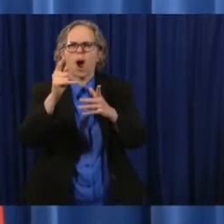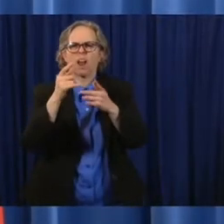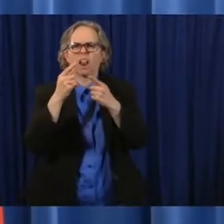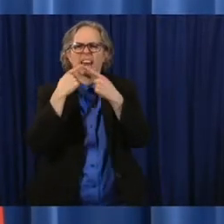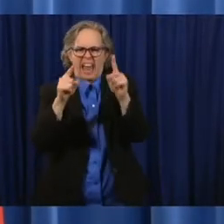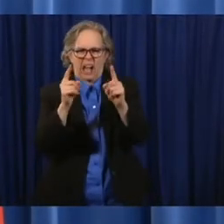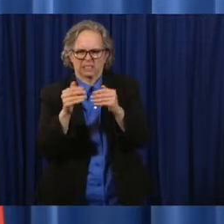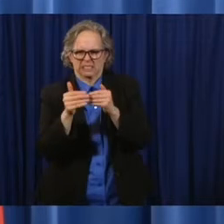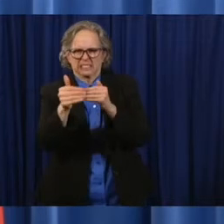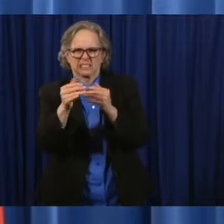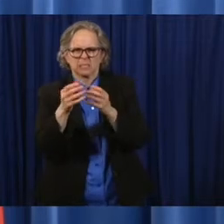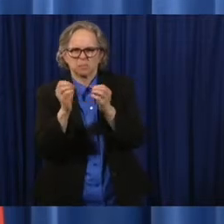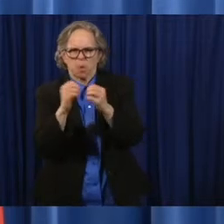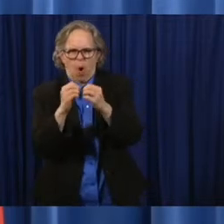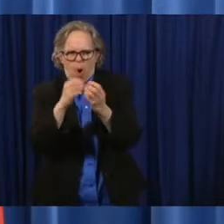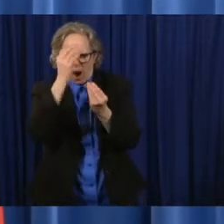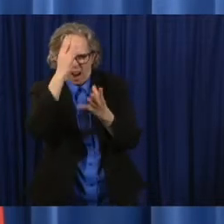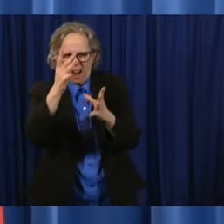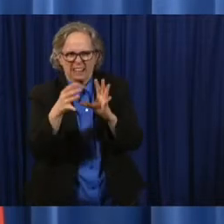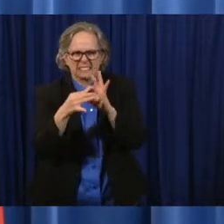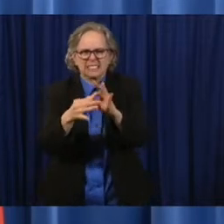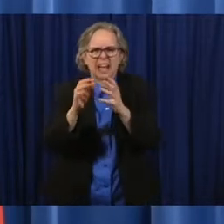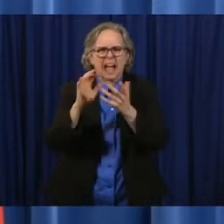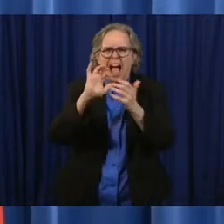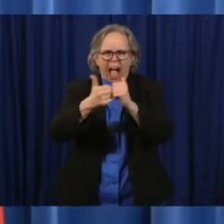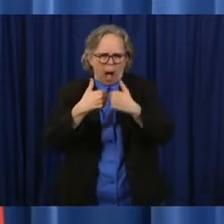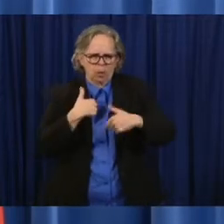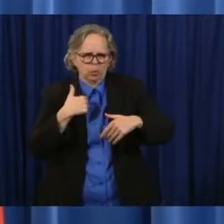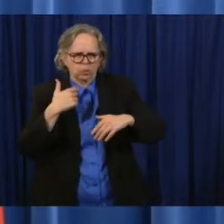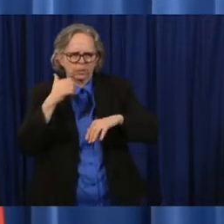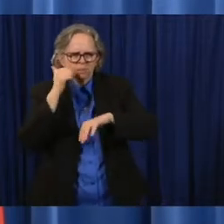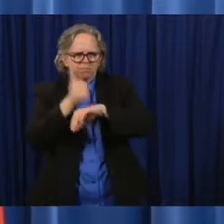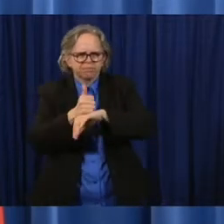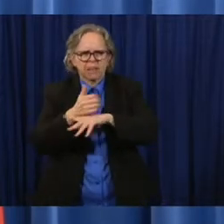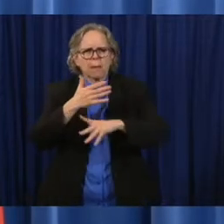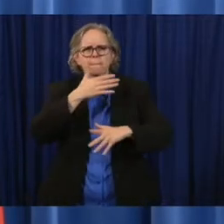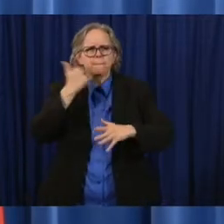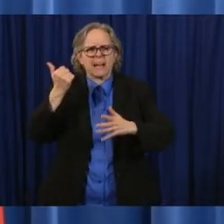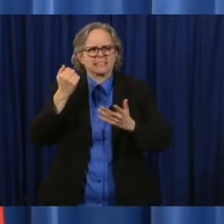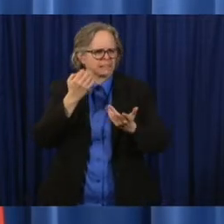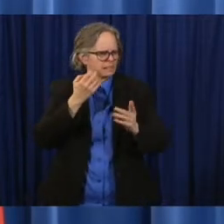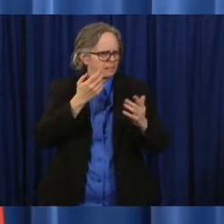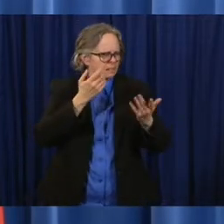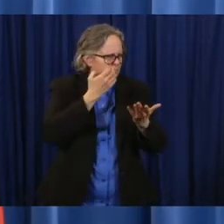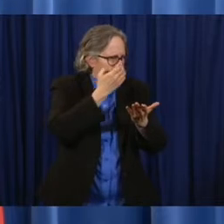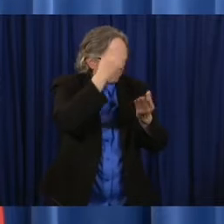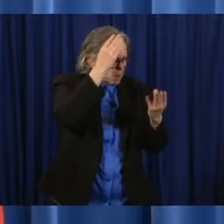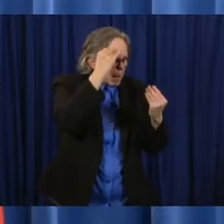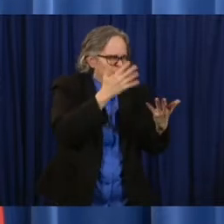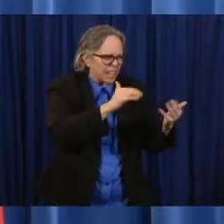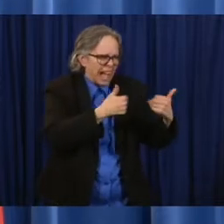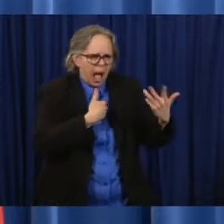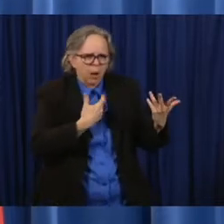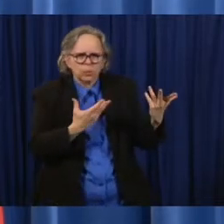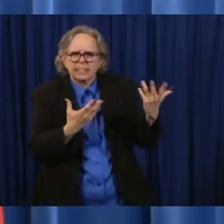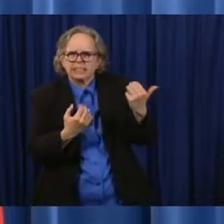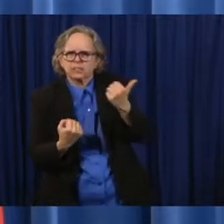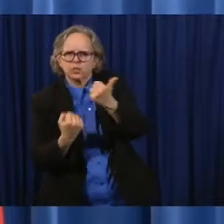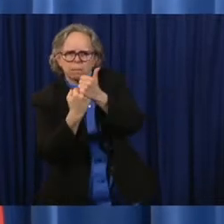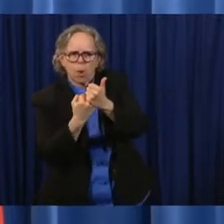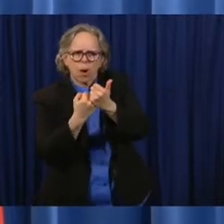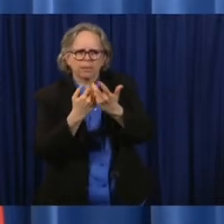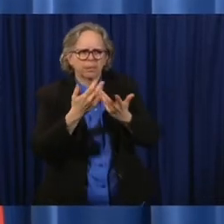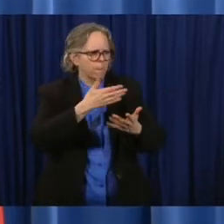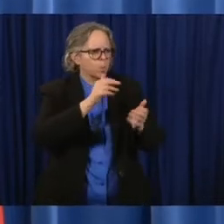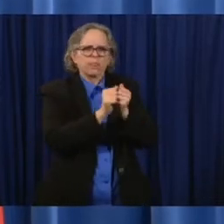will establish what the best evidence shows is what can be done, the best practices to keep